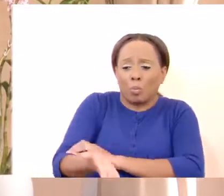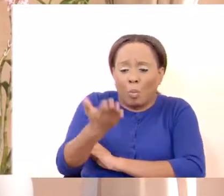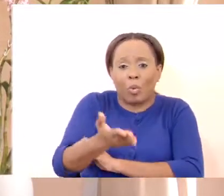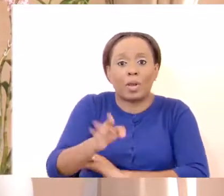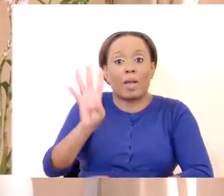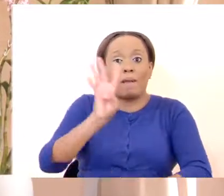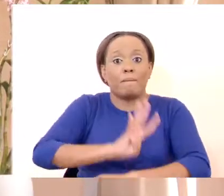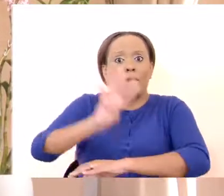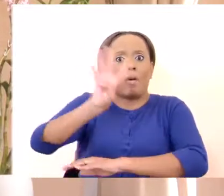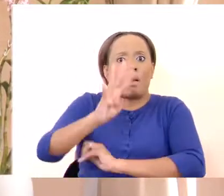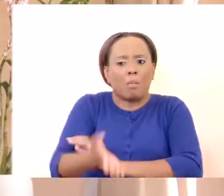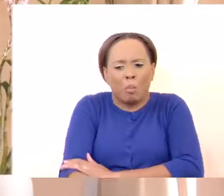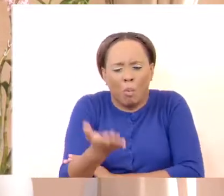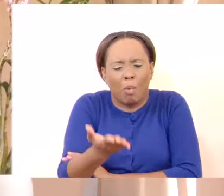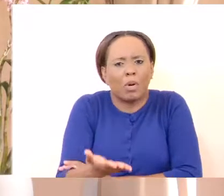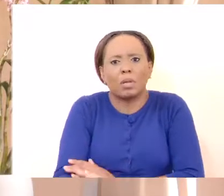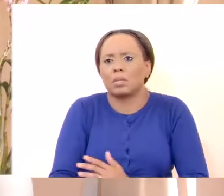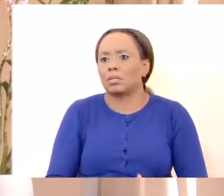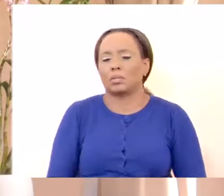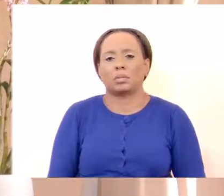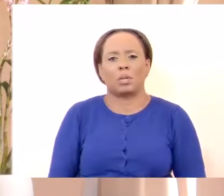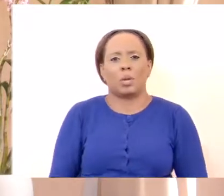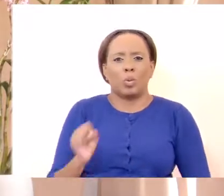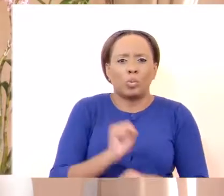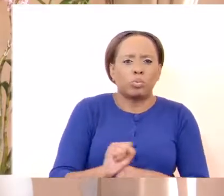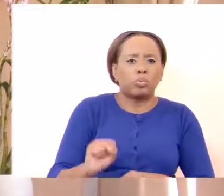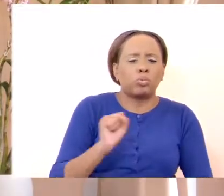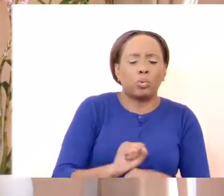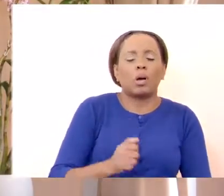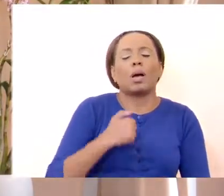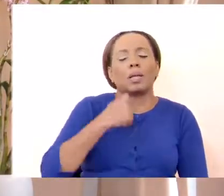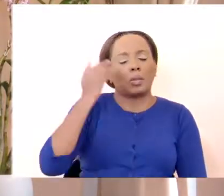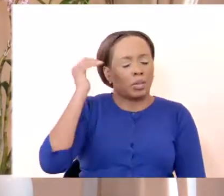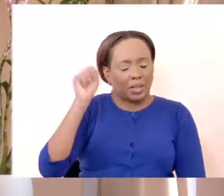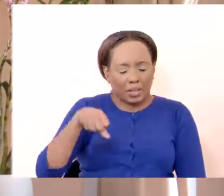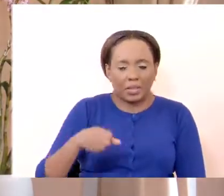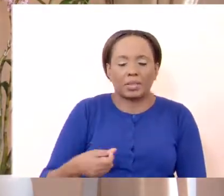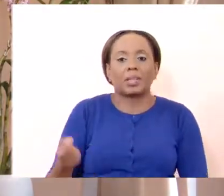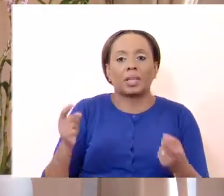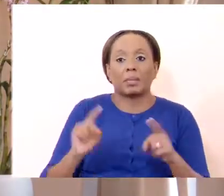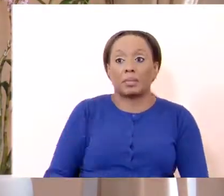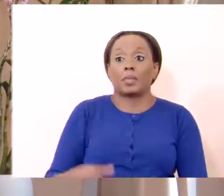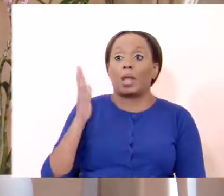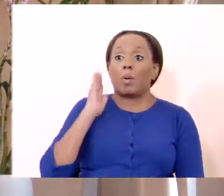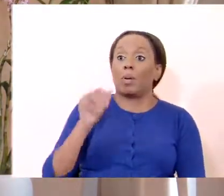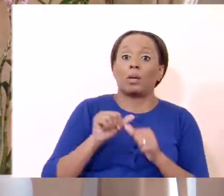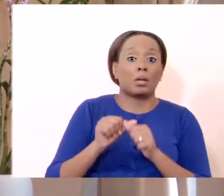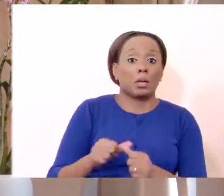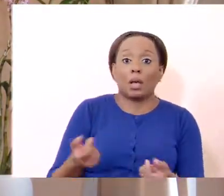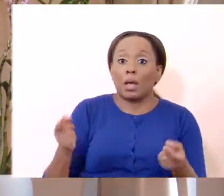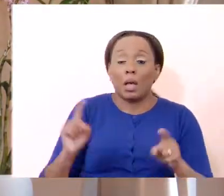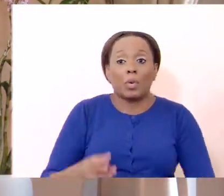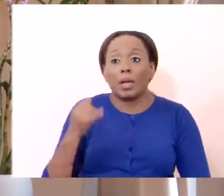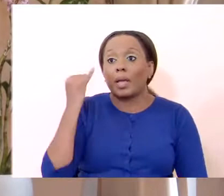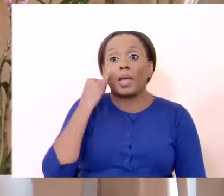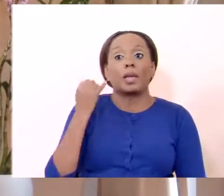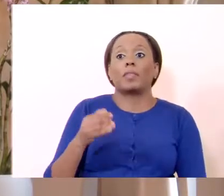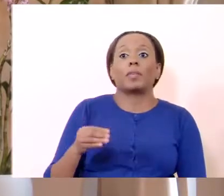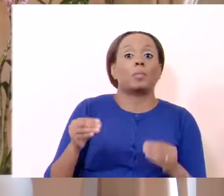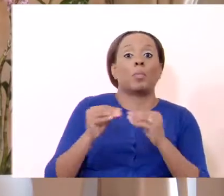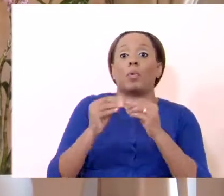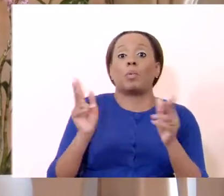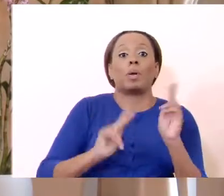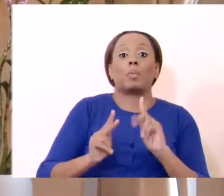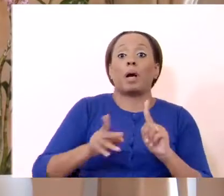So yes, I will say to you that this has happened, and it will continue to happen if we have larger numbers than we